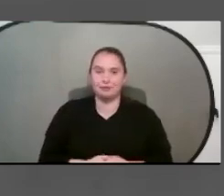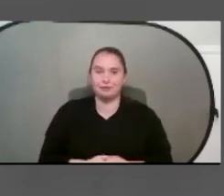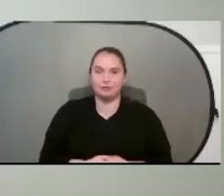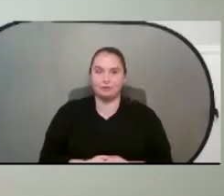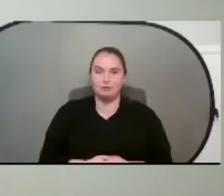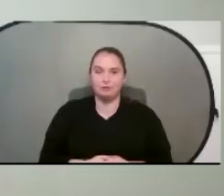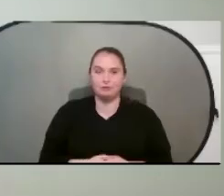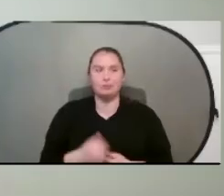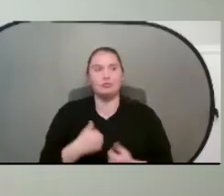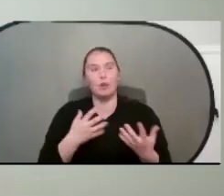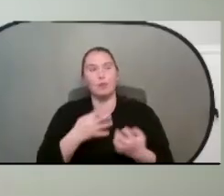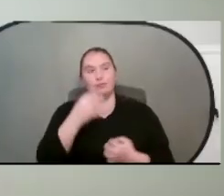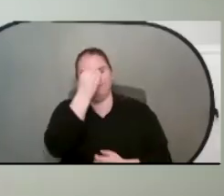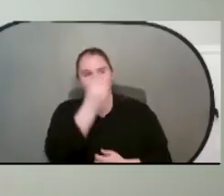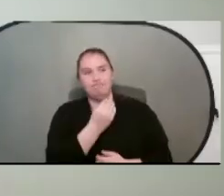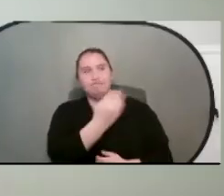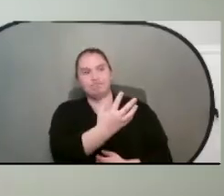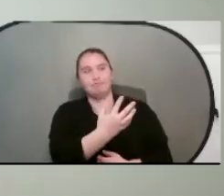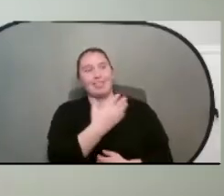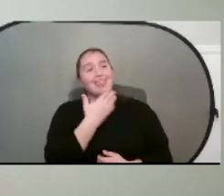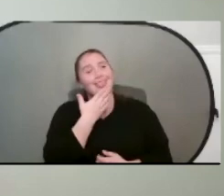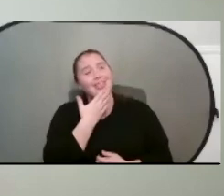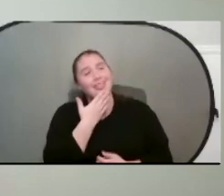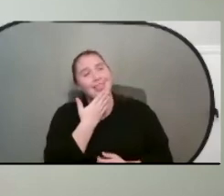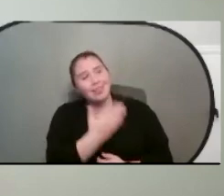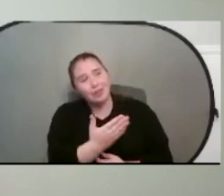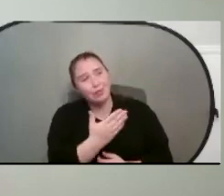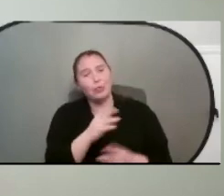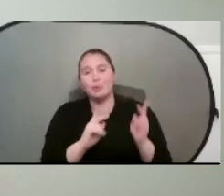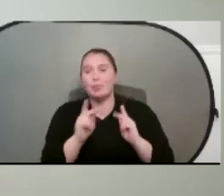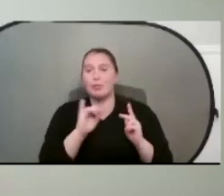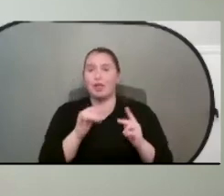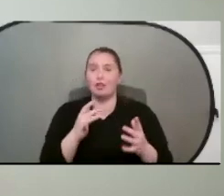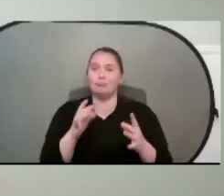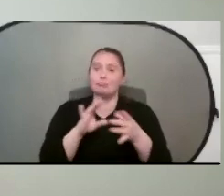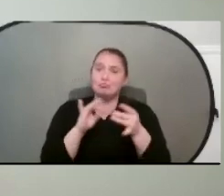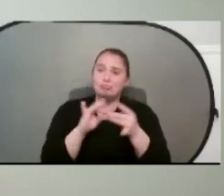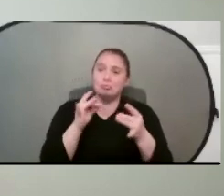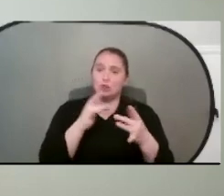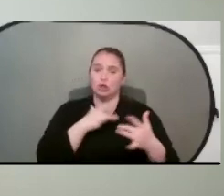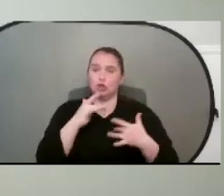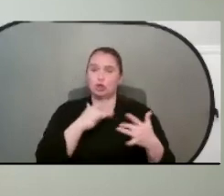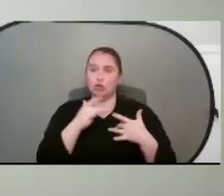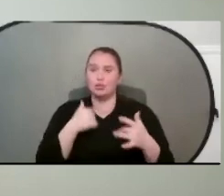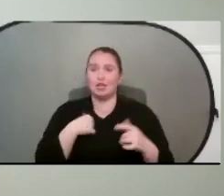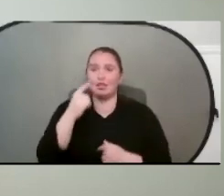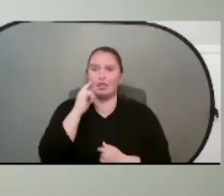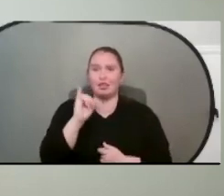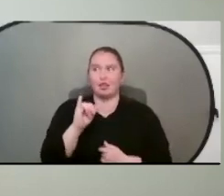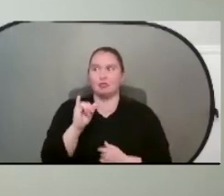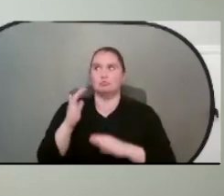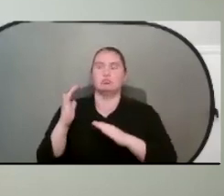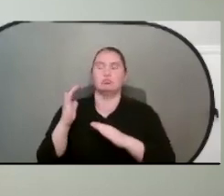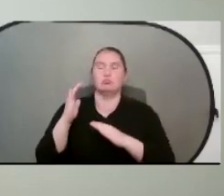I just want to say thank you to the folks who brought up concerns. I think that's one of the biggest